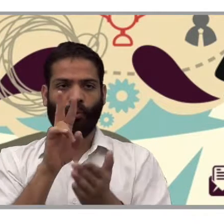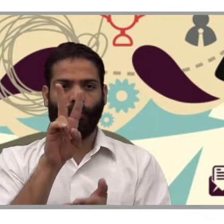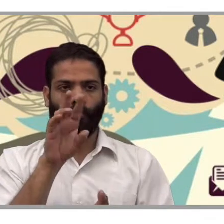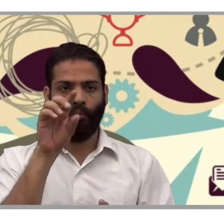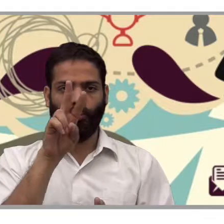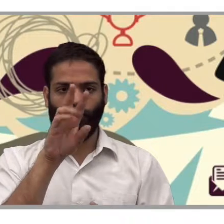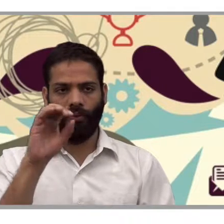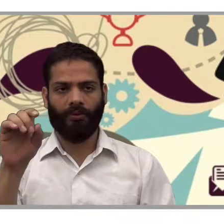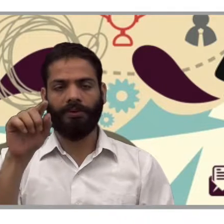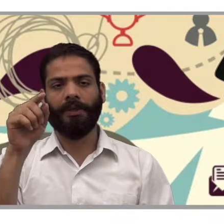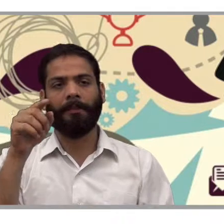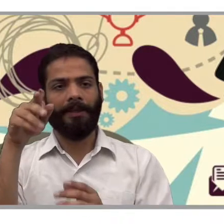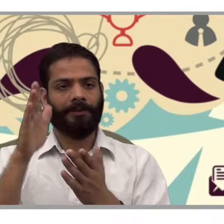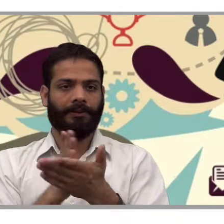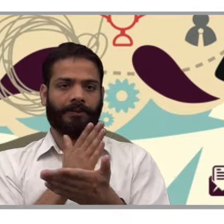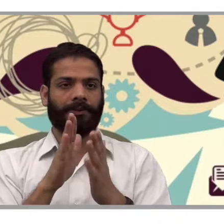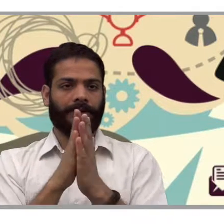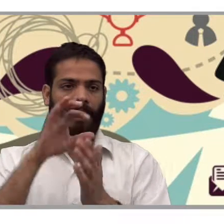which means I did not understand.